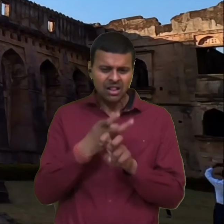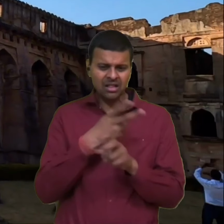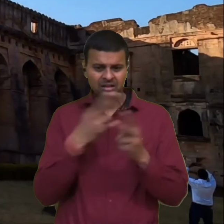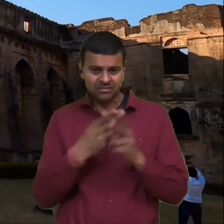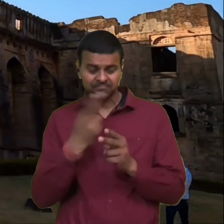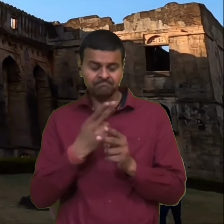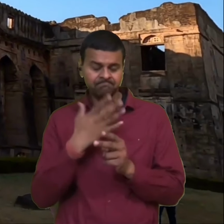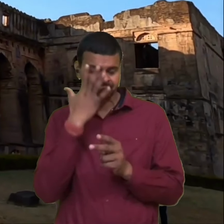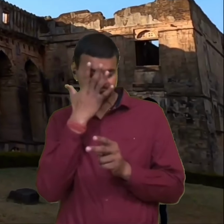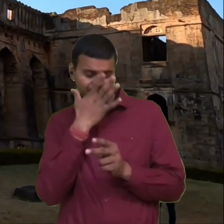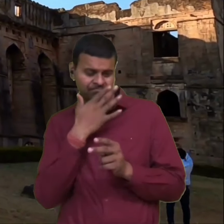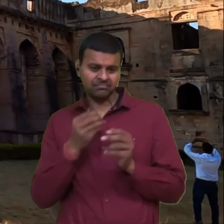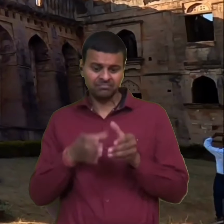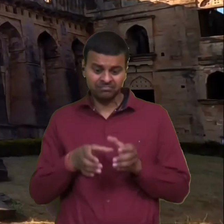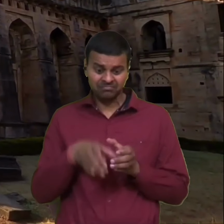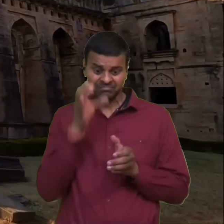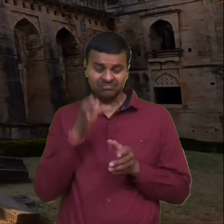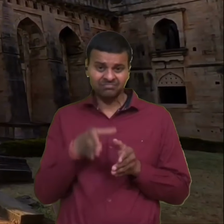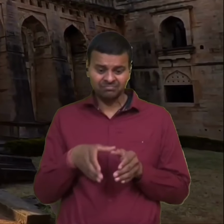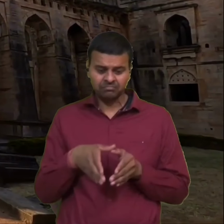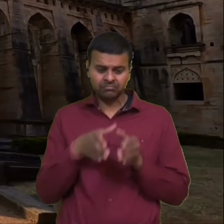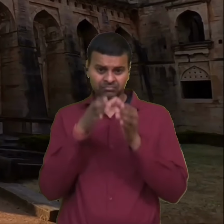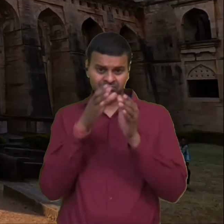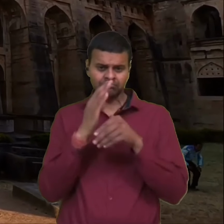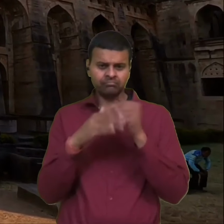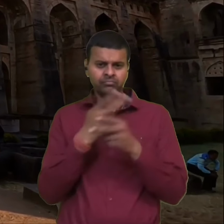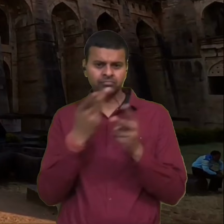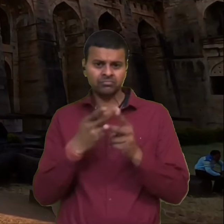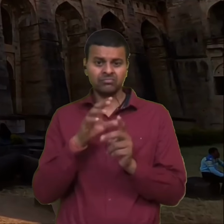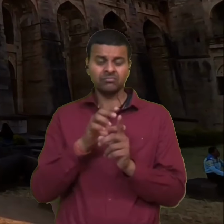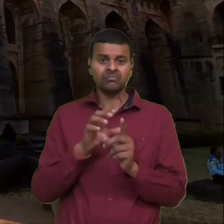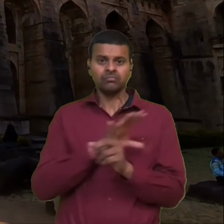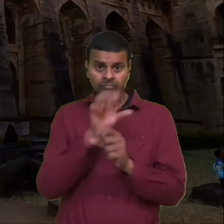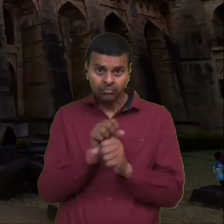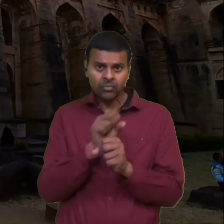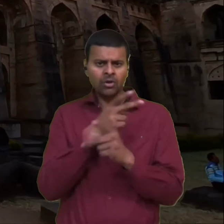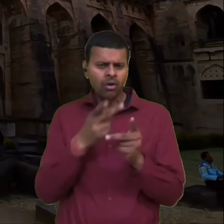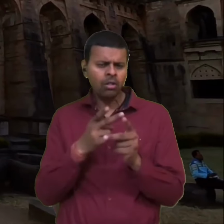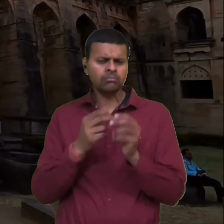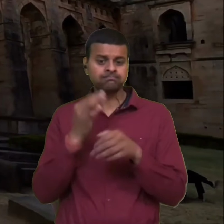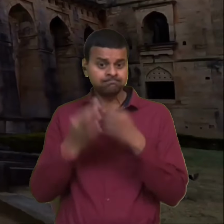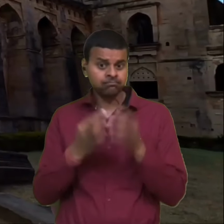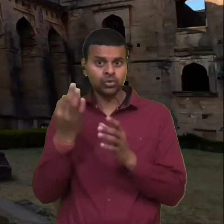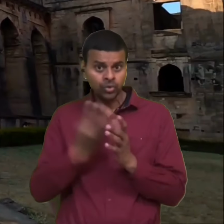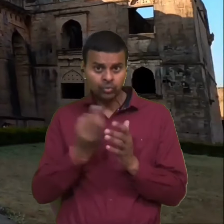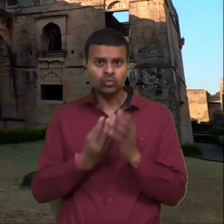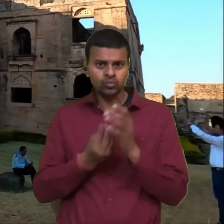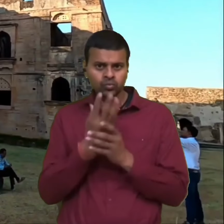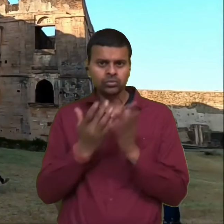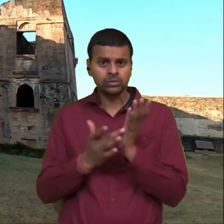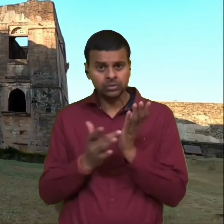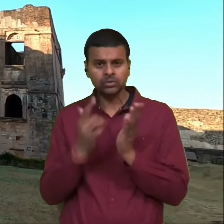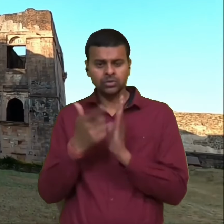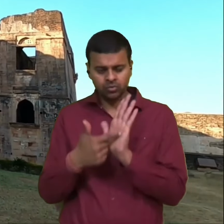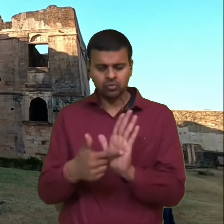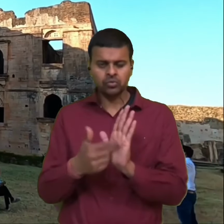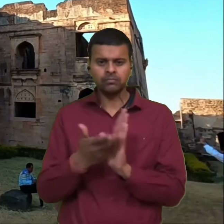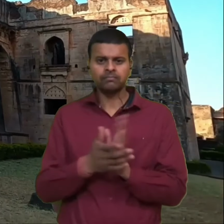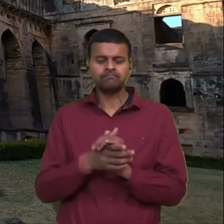Palace because of its sloping walls. It displays advanced architectural technique with a decorative